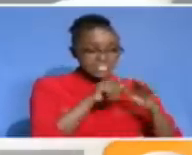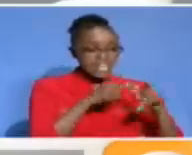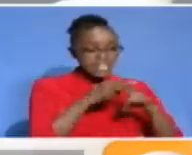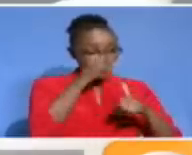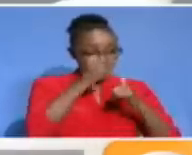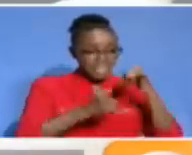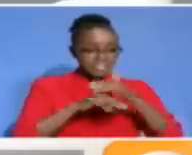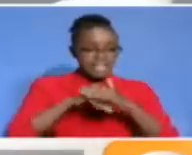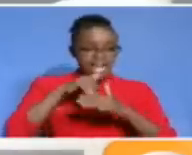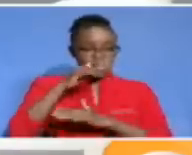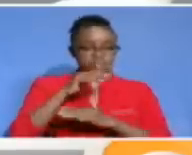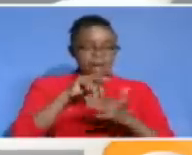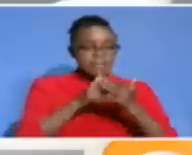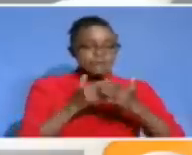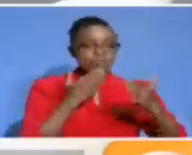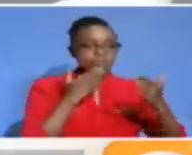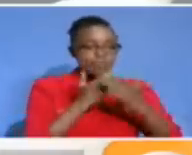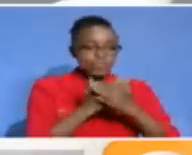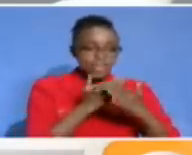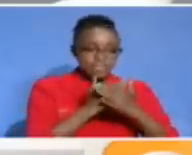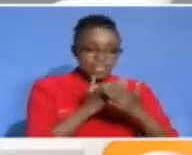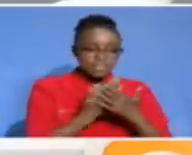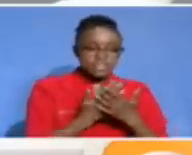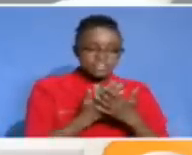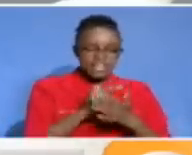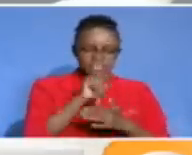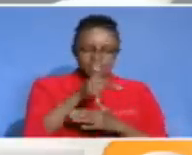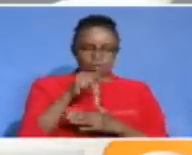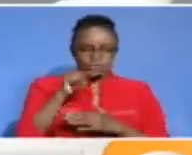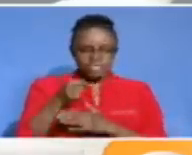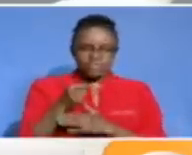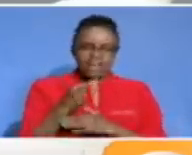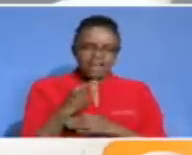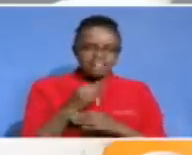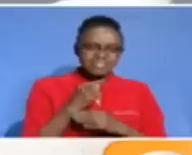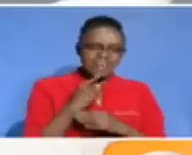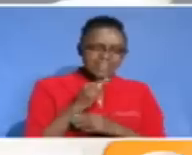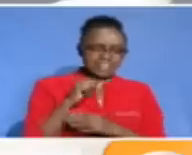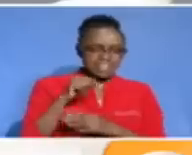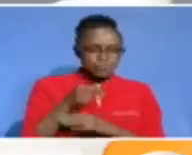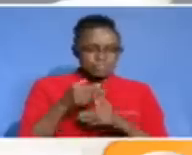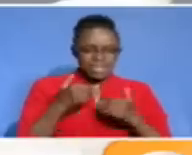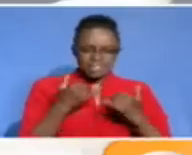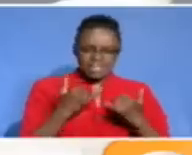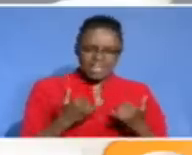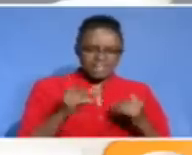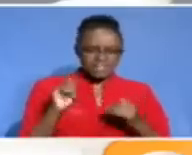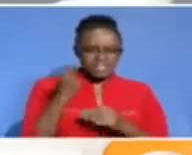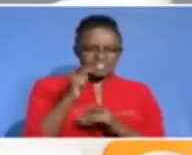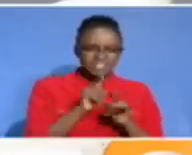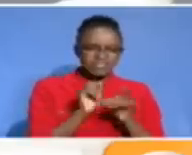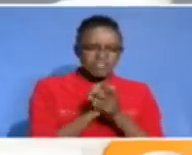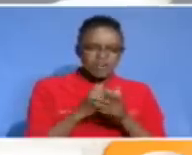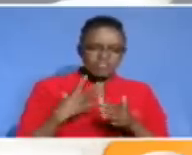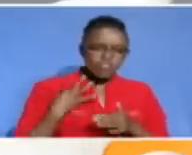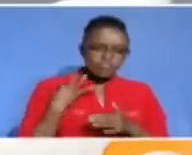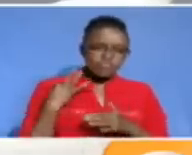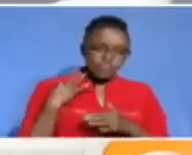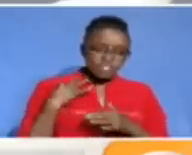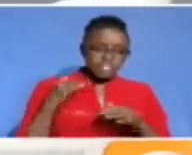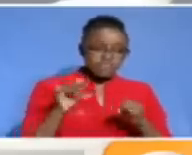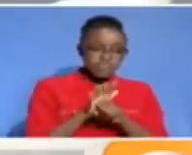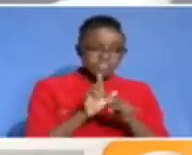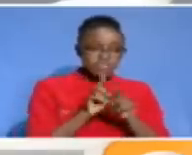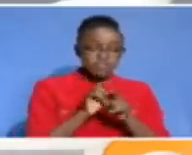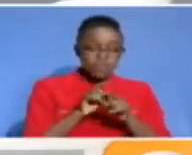that I want to thank the thousands, hundreds of thousands of young Kenyans, men and women of goodwill, volunteers largely, not